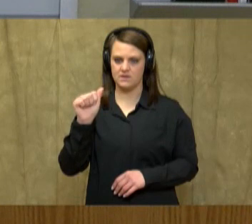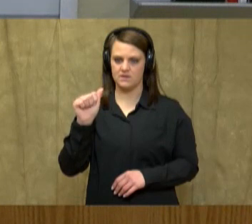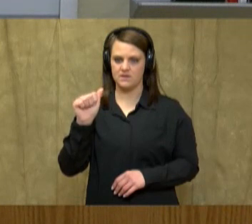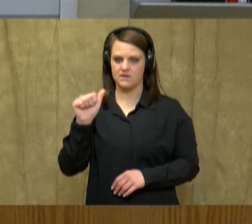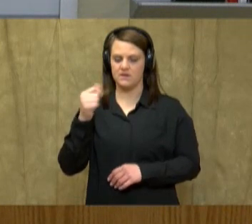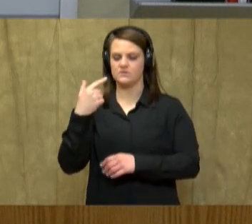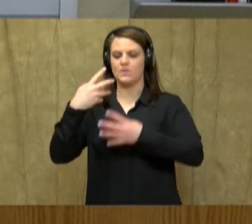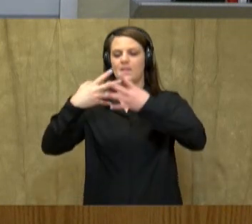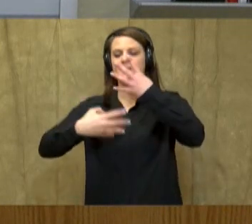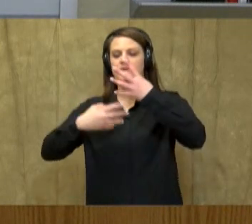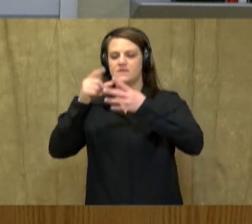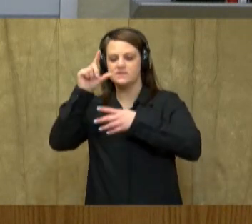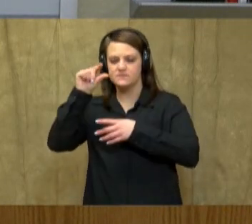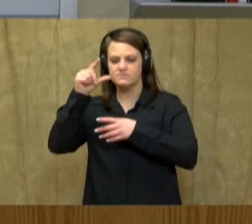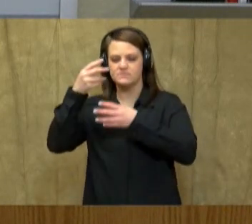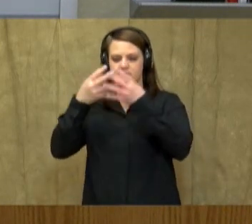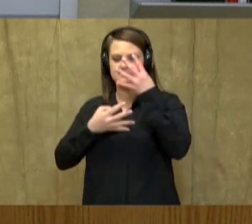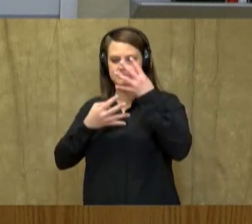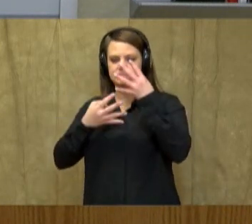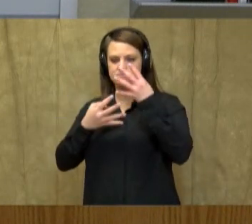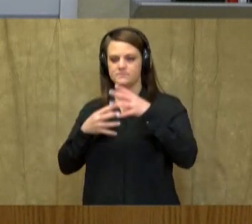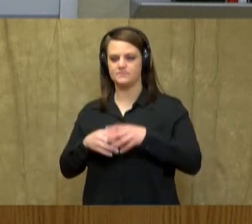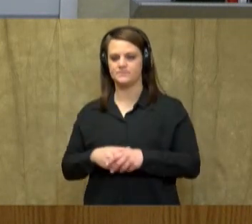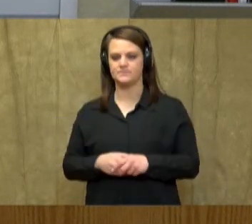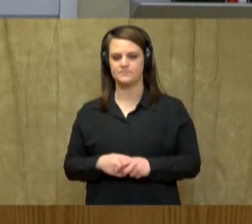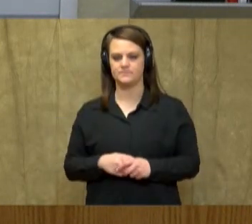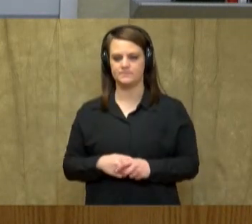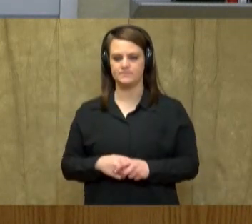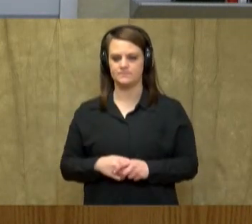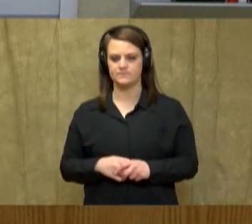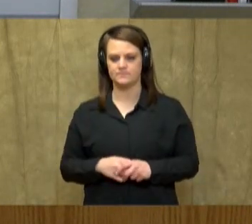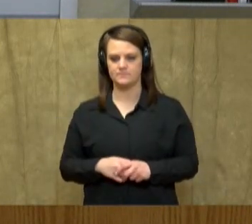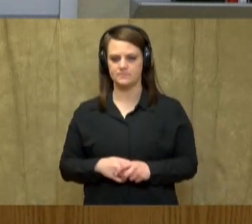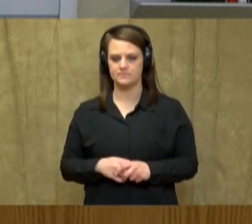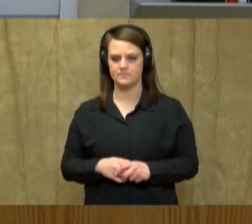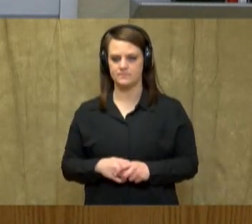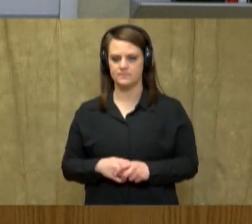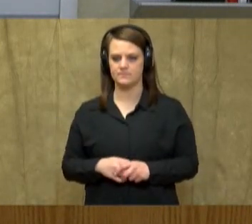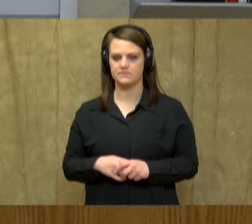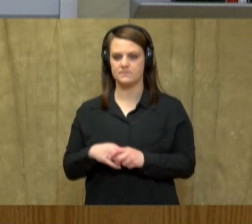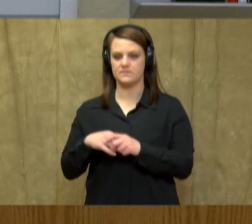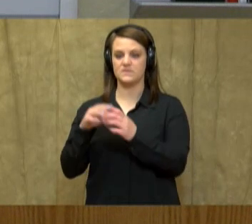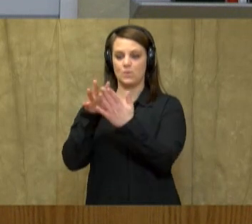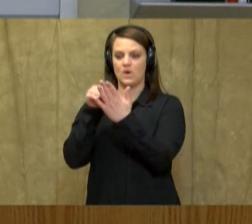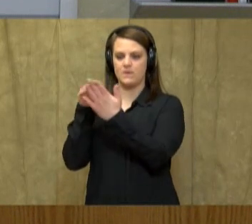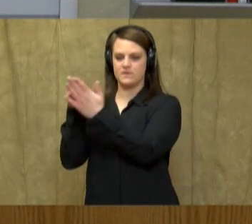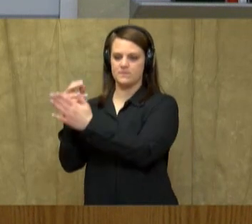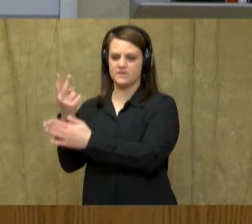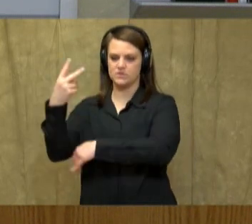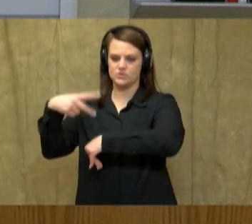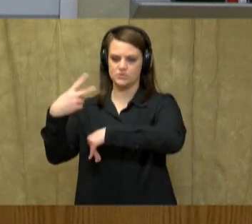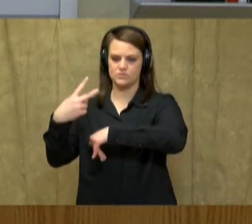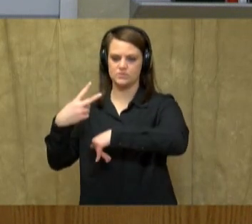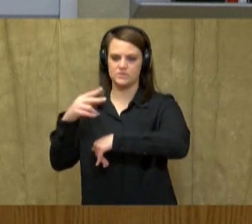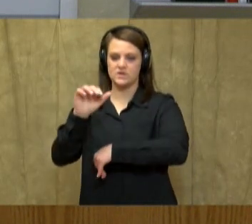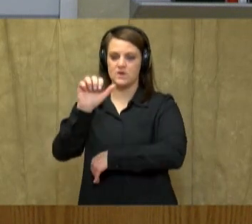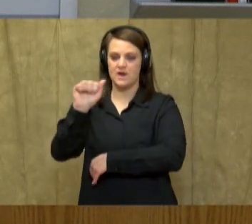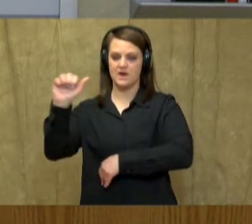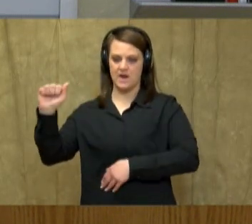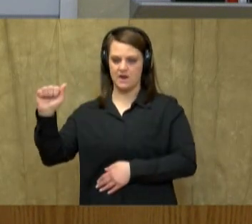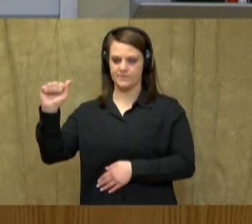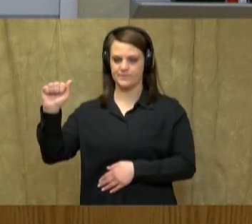make me a little list over here. You can either have remember we got 2 copies of everything. You could either have